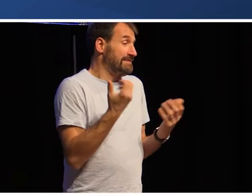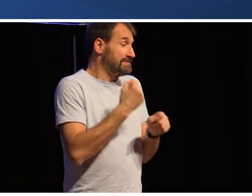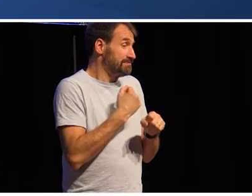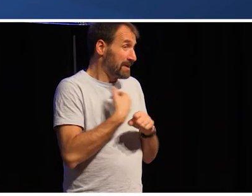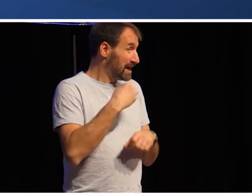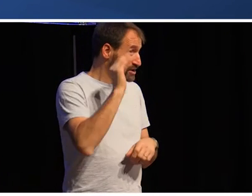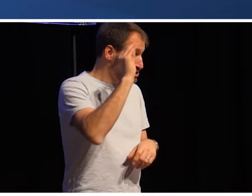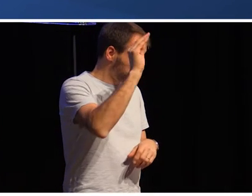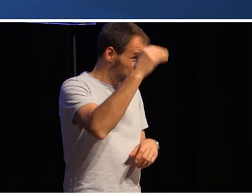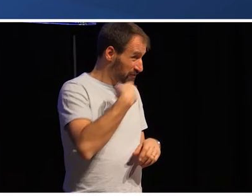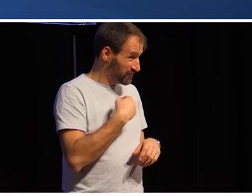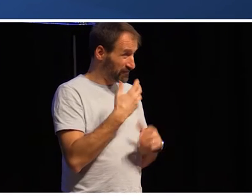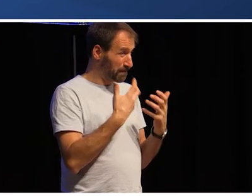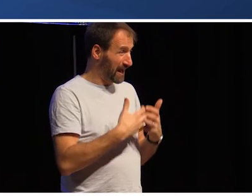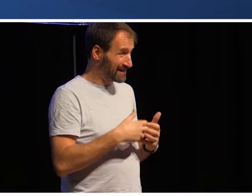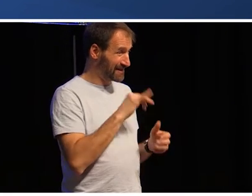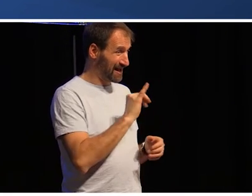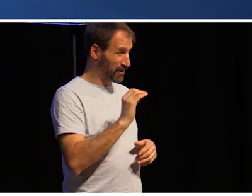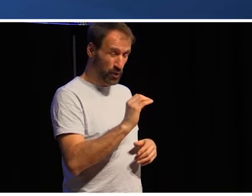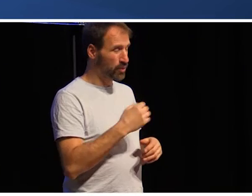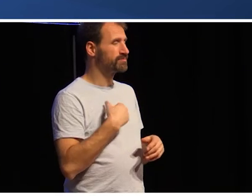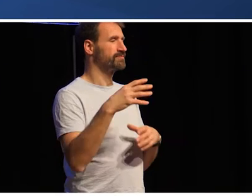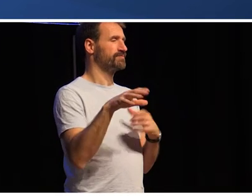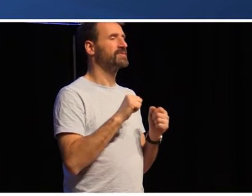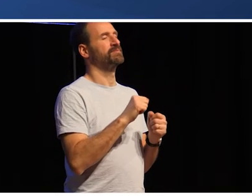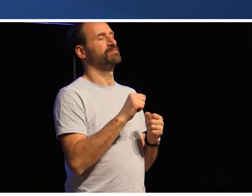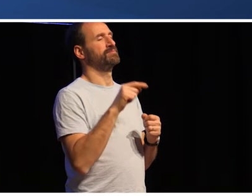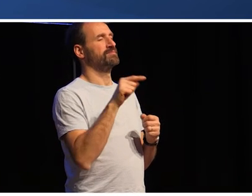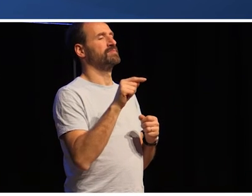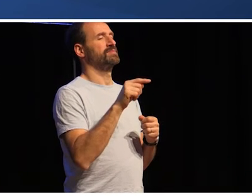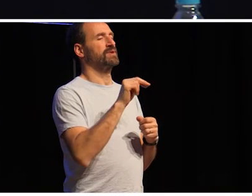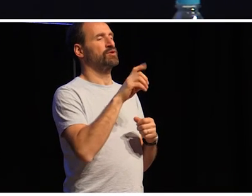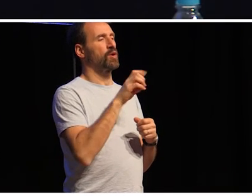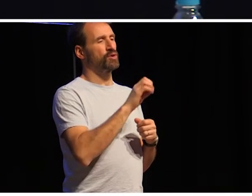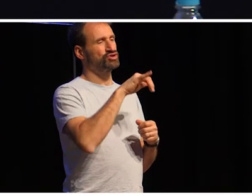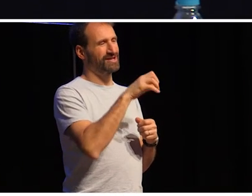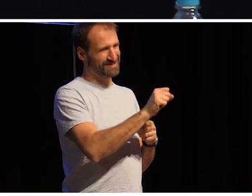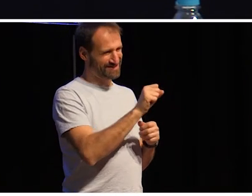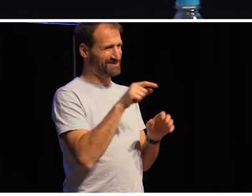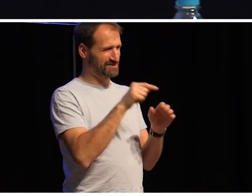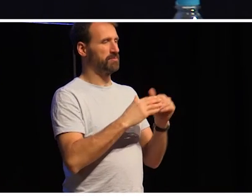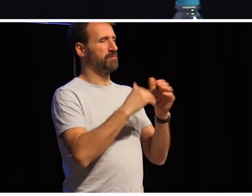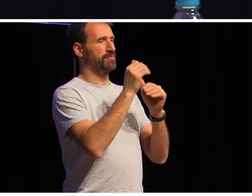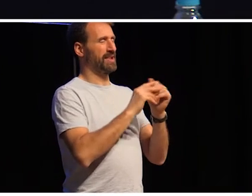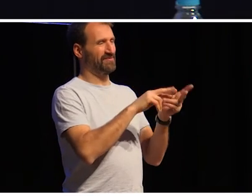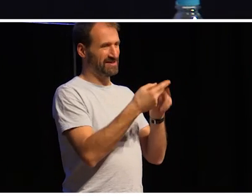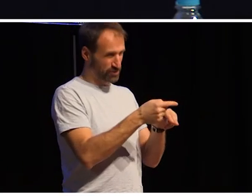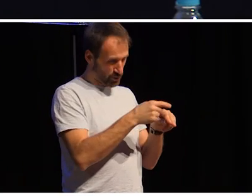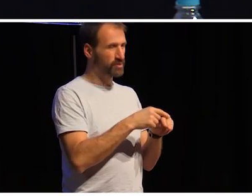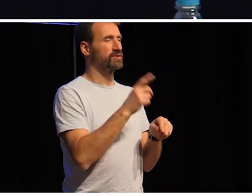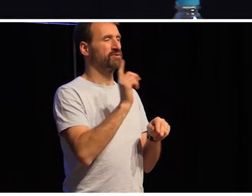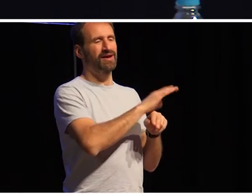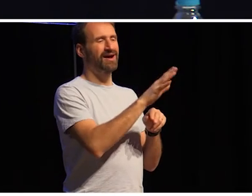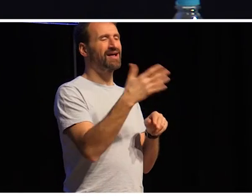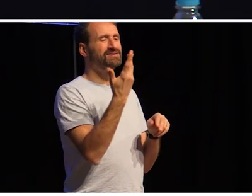just take the build system from node.js, rip out all the parts that build basically Node and just keep the parts that